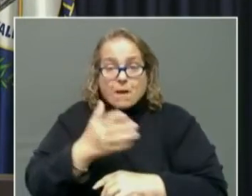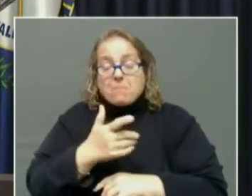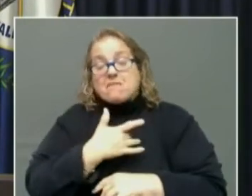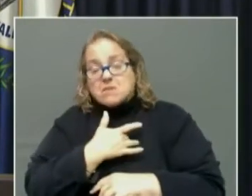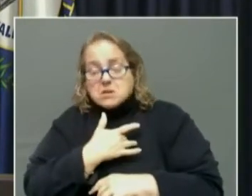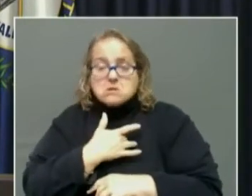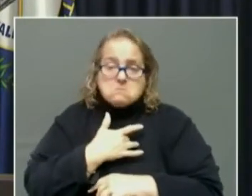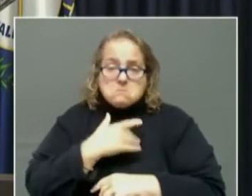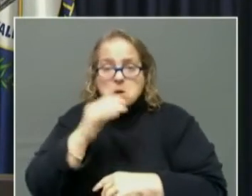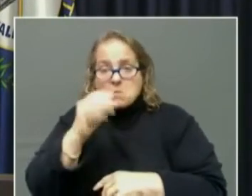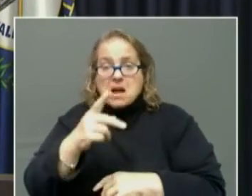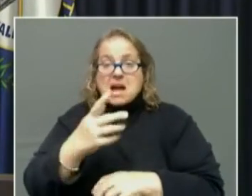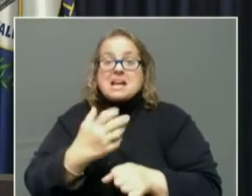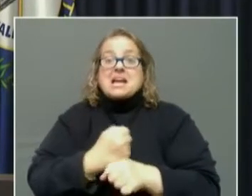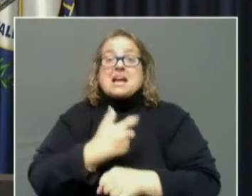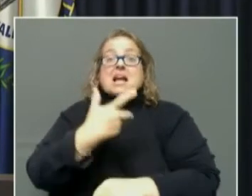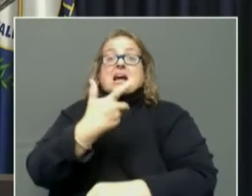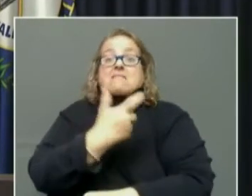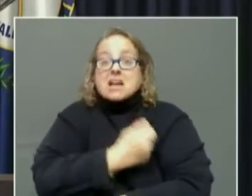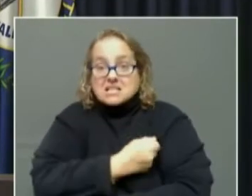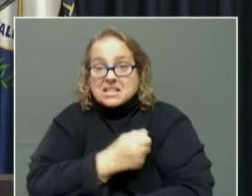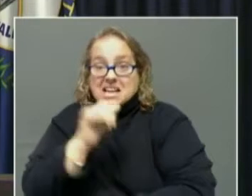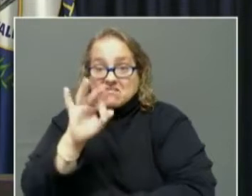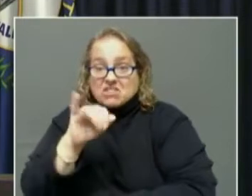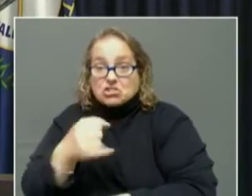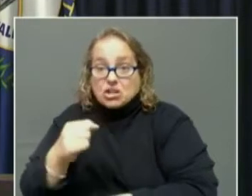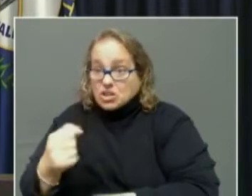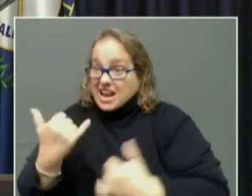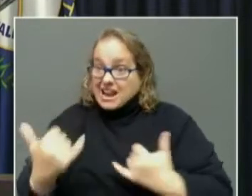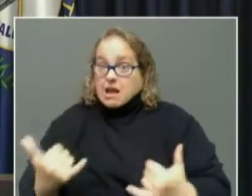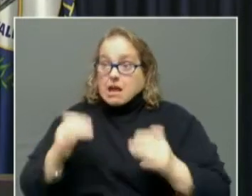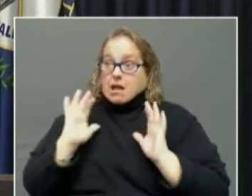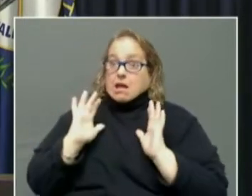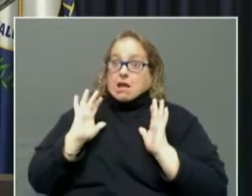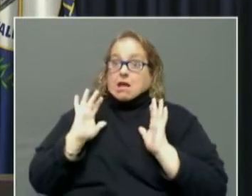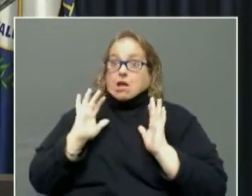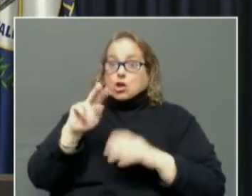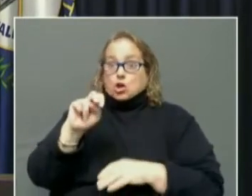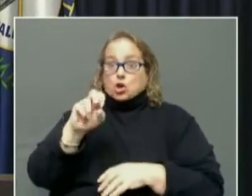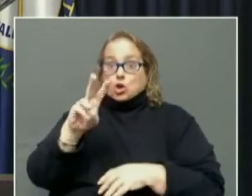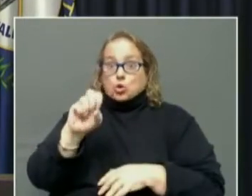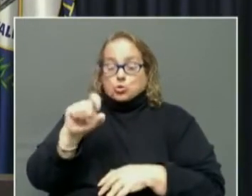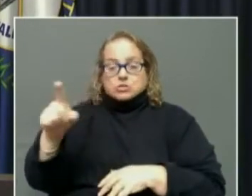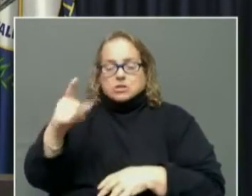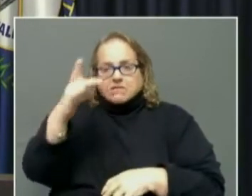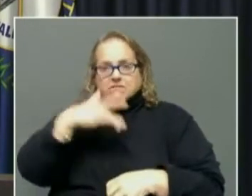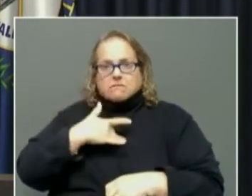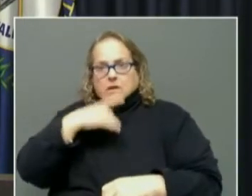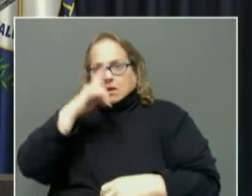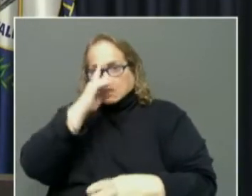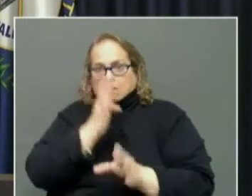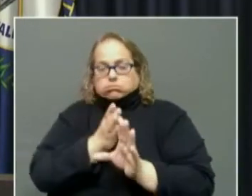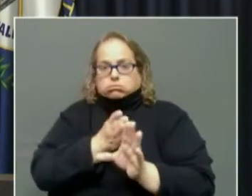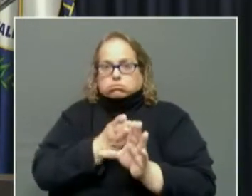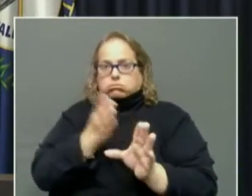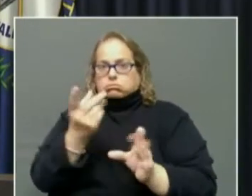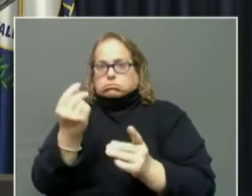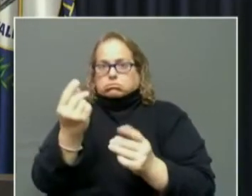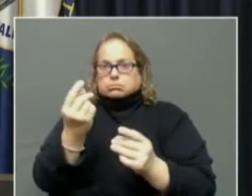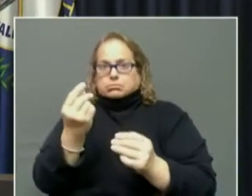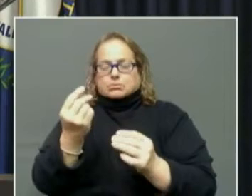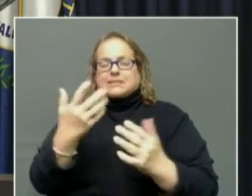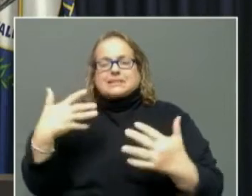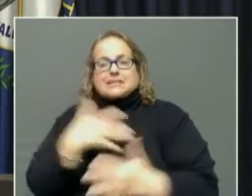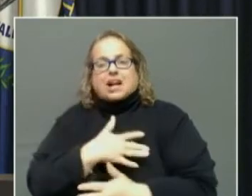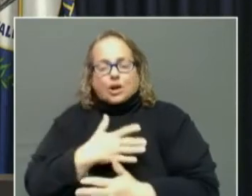vaccinated. If it was the J&J, what does this news do to their psyche or where they are? Again, I think that we'll work